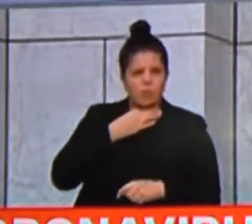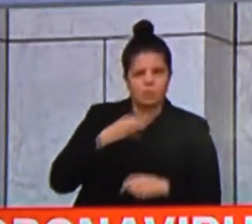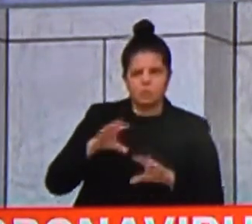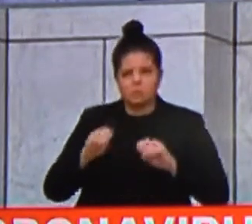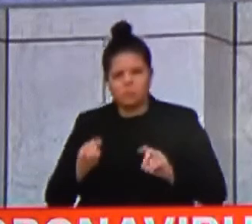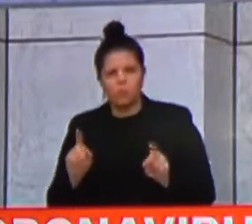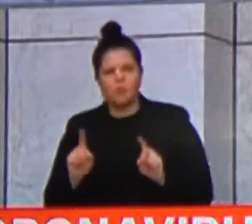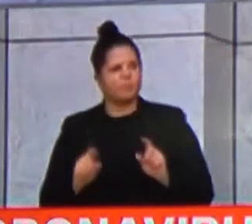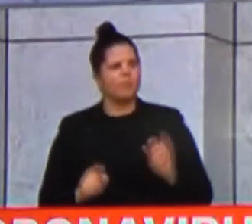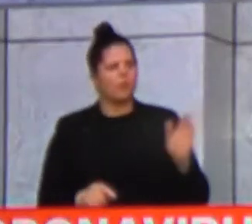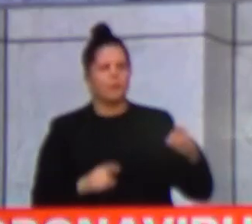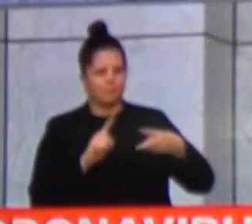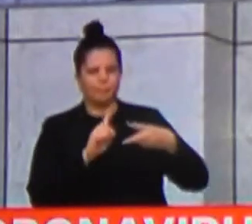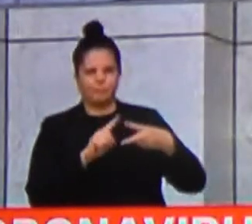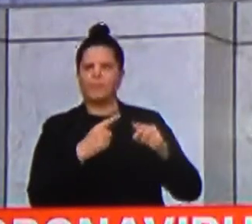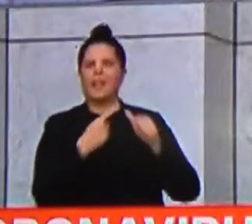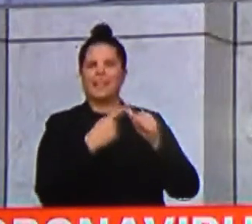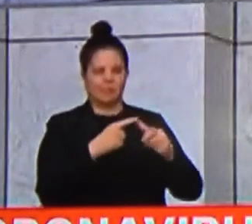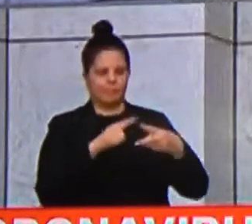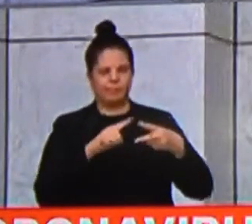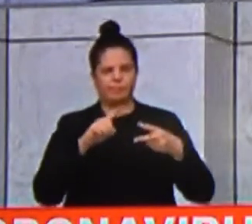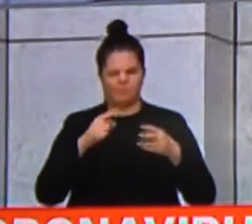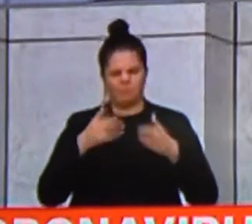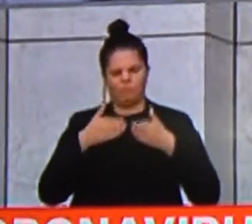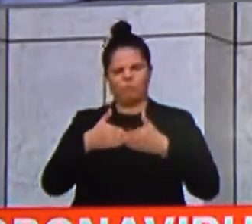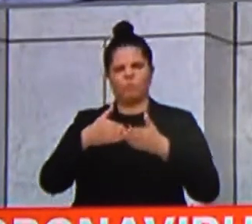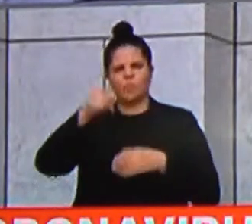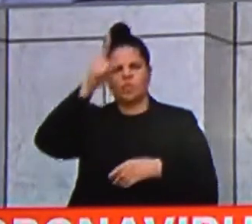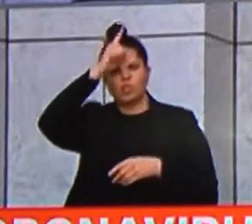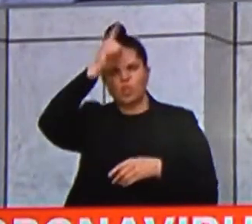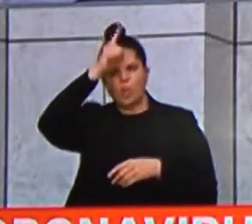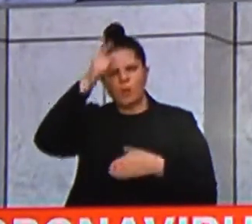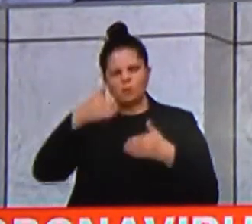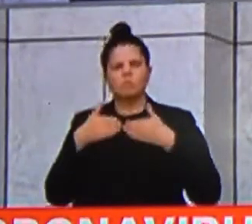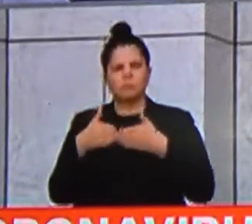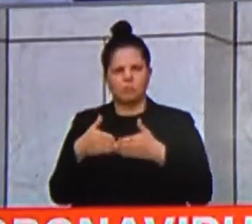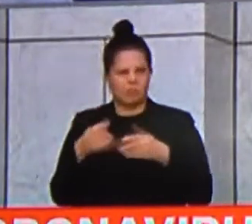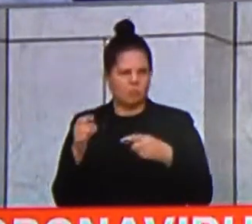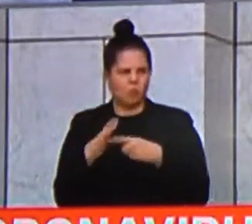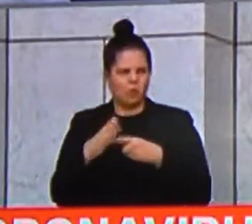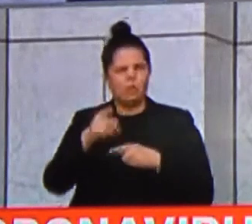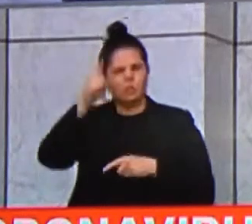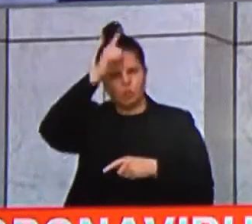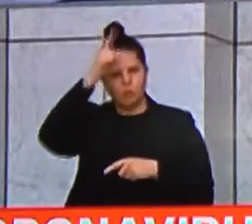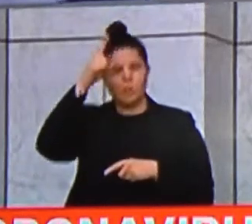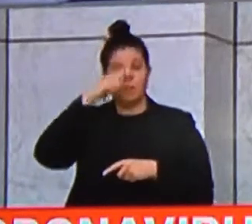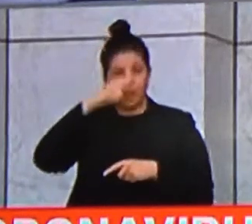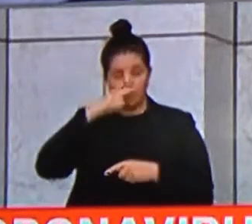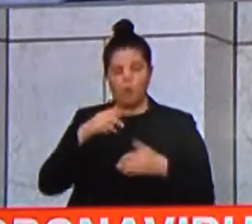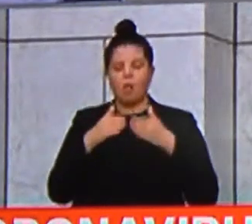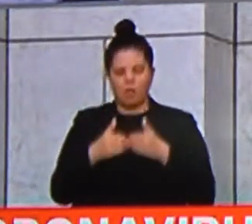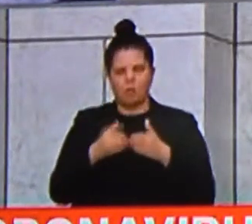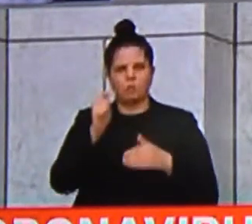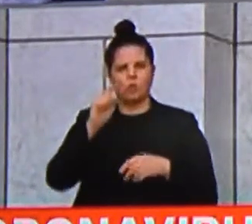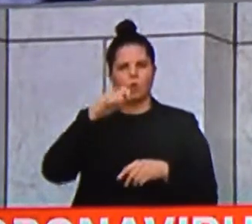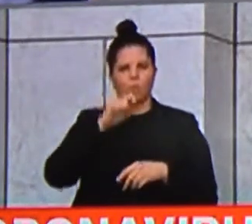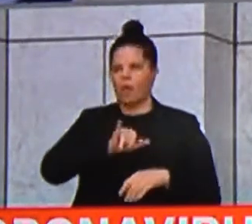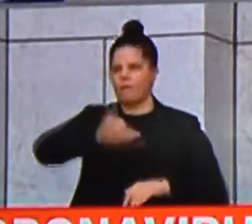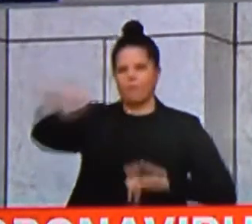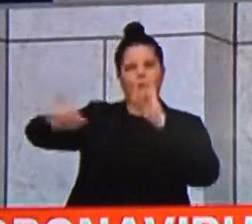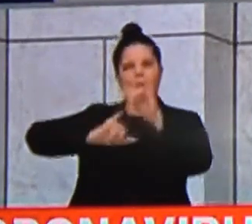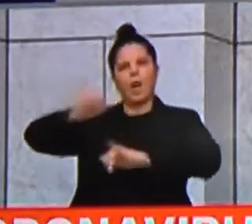community about how to respond to the virus. At the same time, the head of the NHS in the UK, Stephen Powers, said this morning that